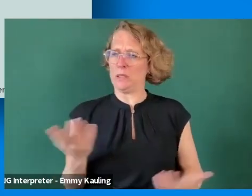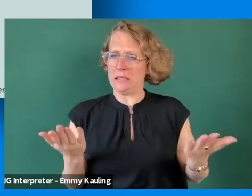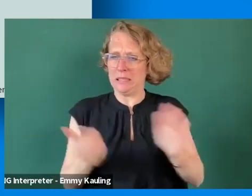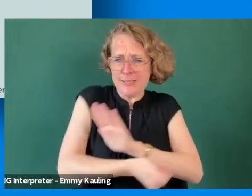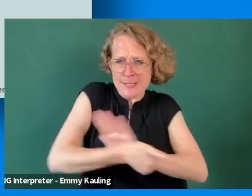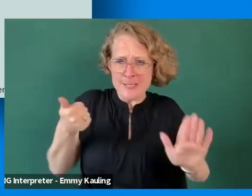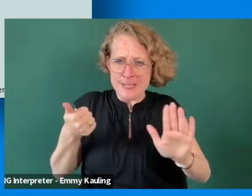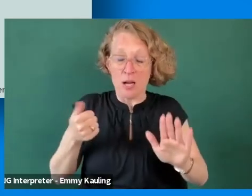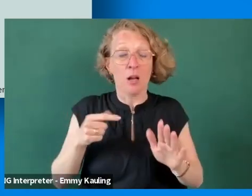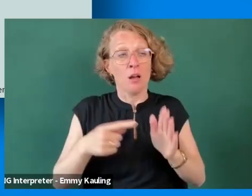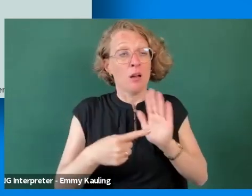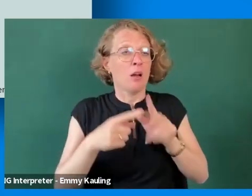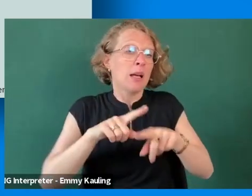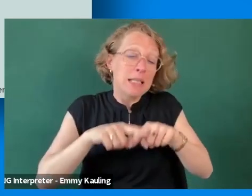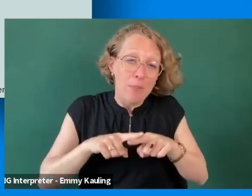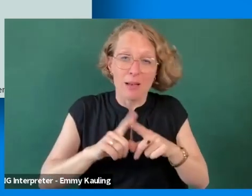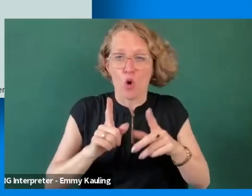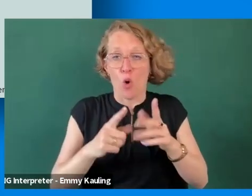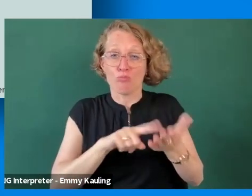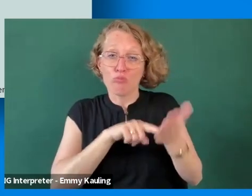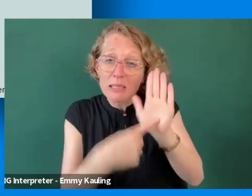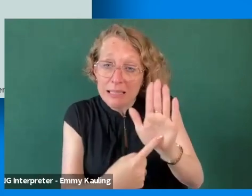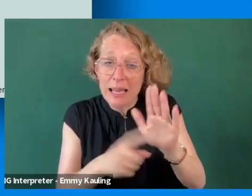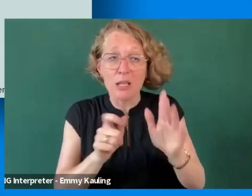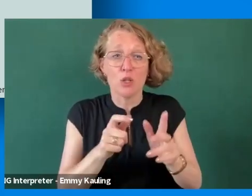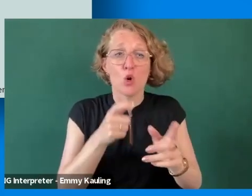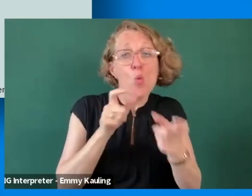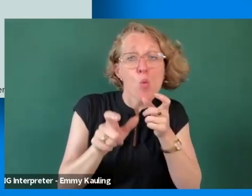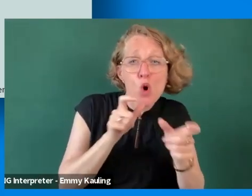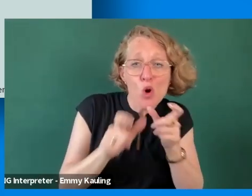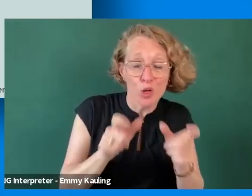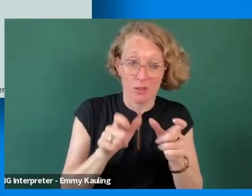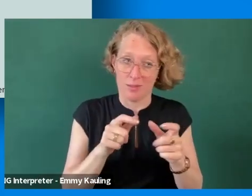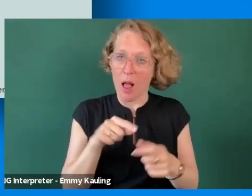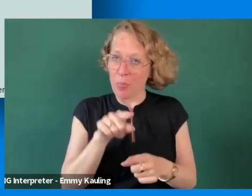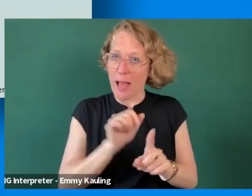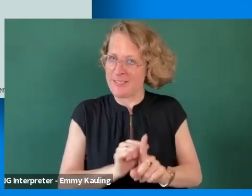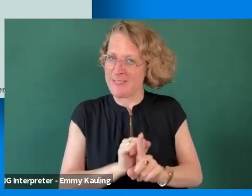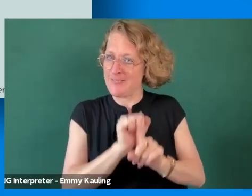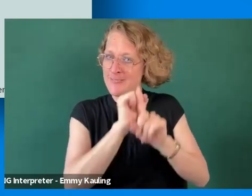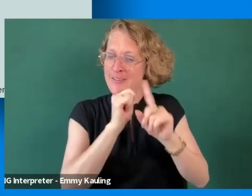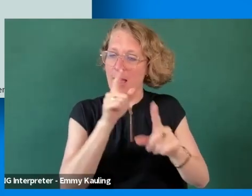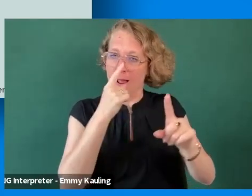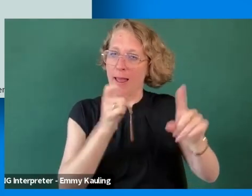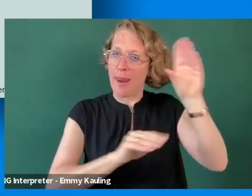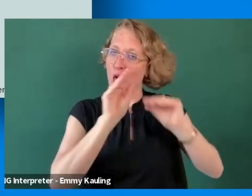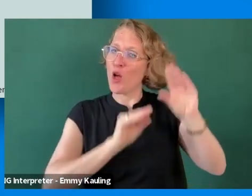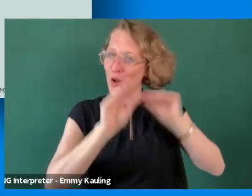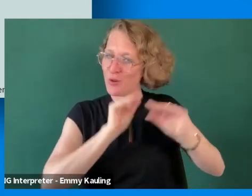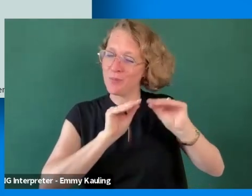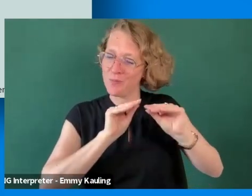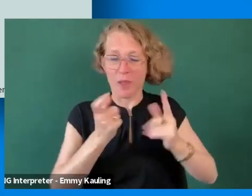to the presentation, to the wording, etc. And this is something that is learned, and this is often learned